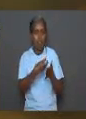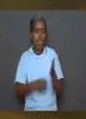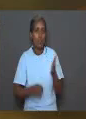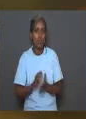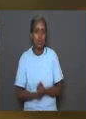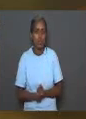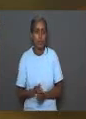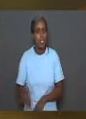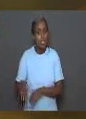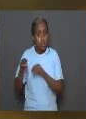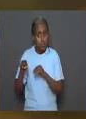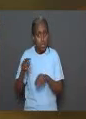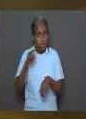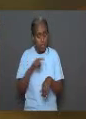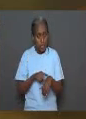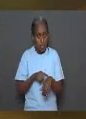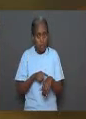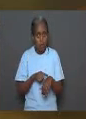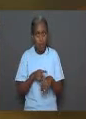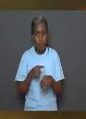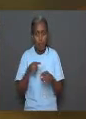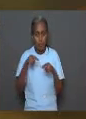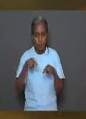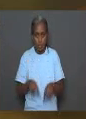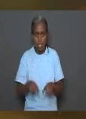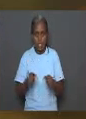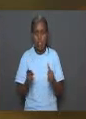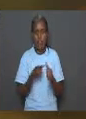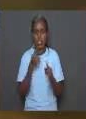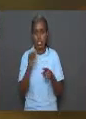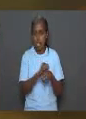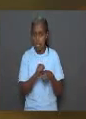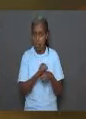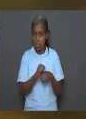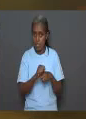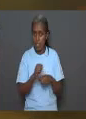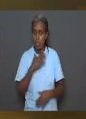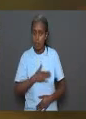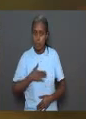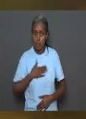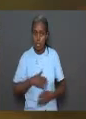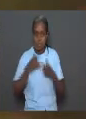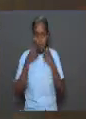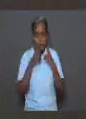Students, it is time for today's first activity. Please look at the screen.